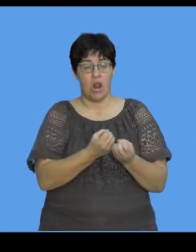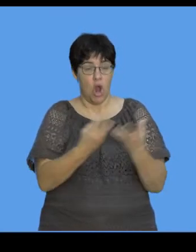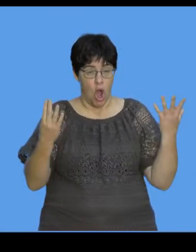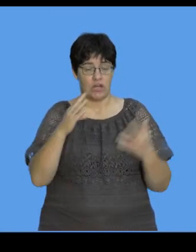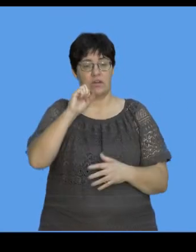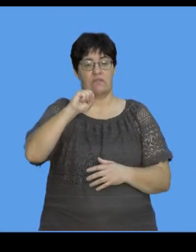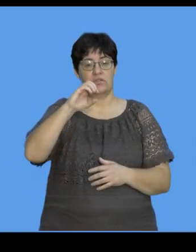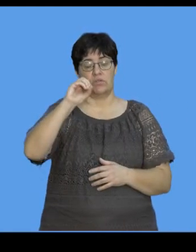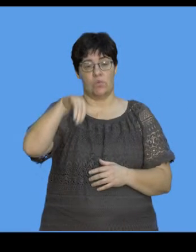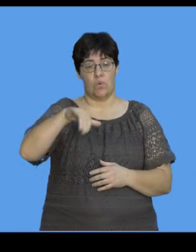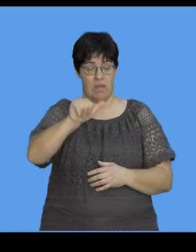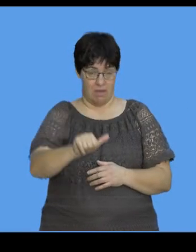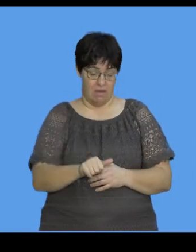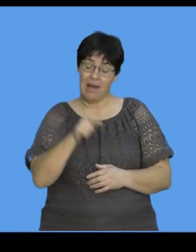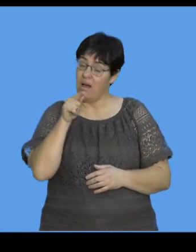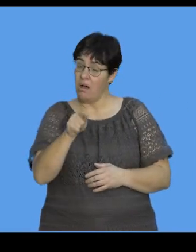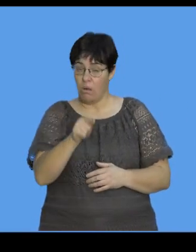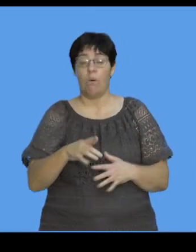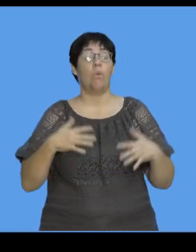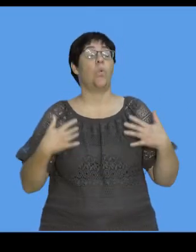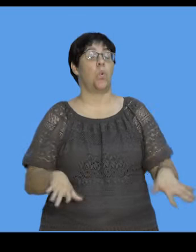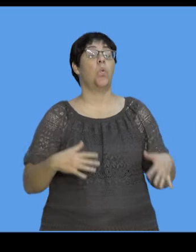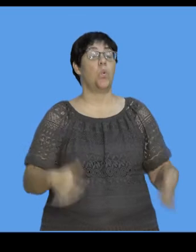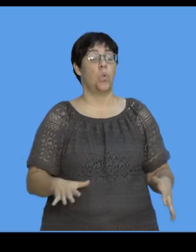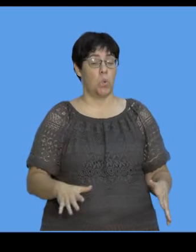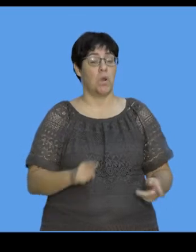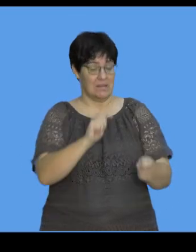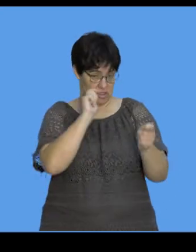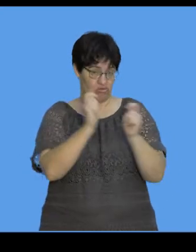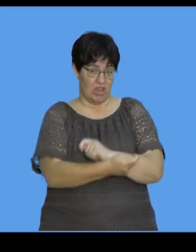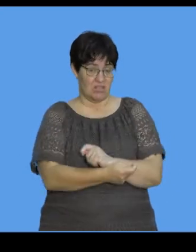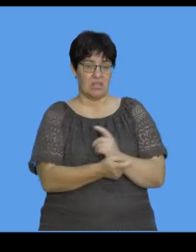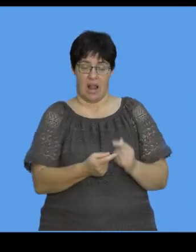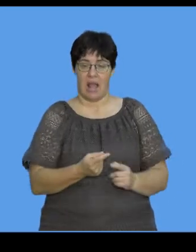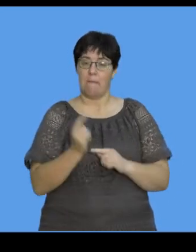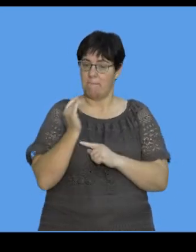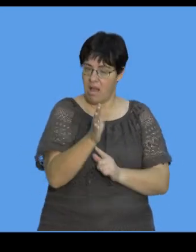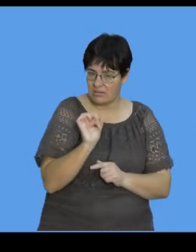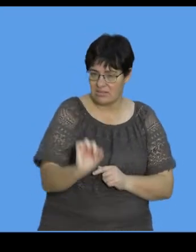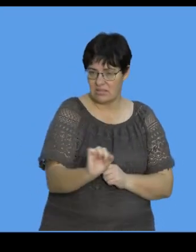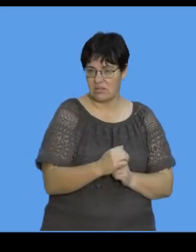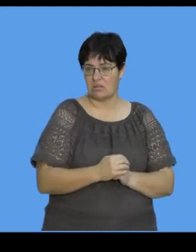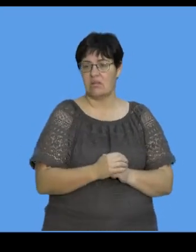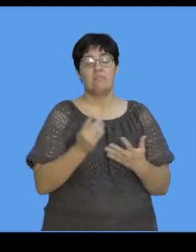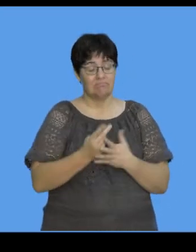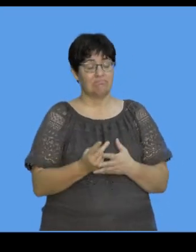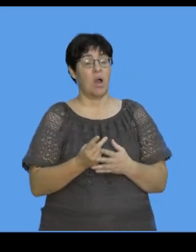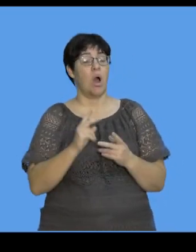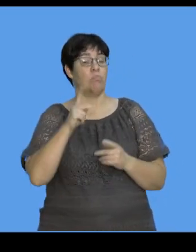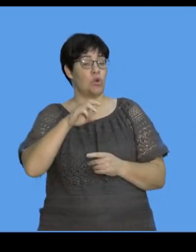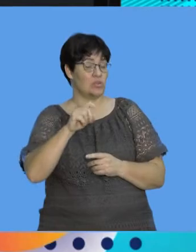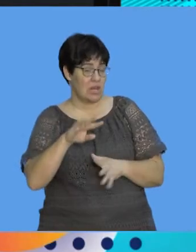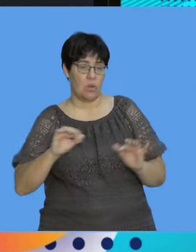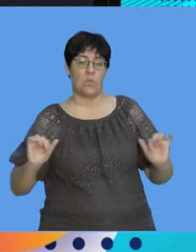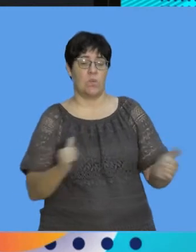soya. Soya is a really, all right, it's a good substitute, it's plant-based, and it's a good source of